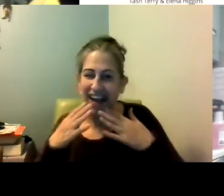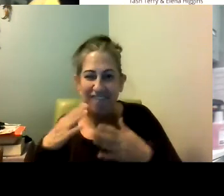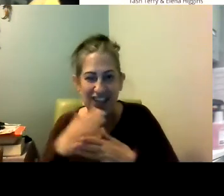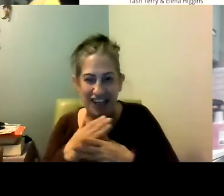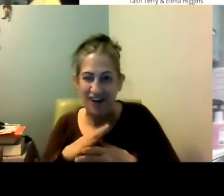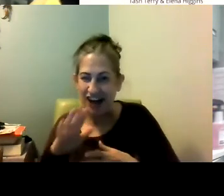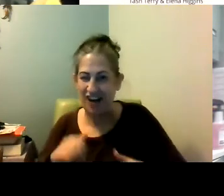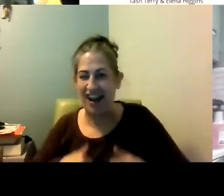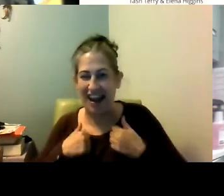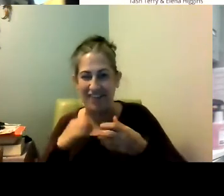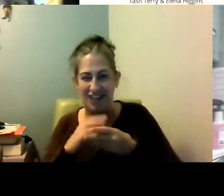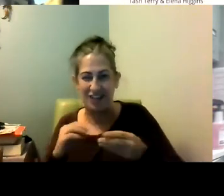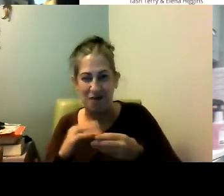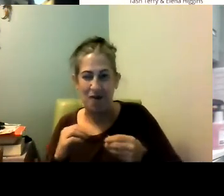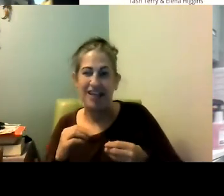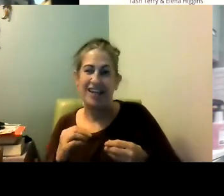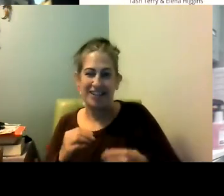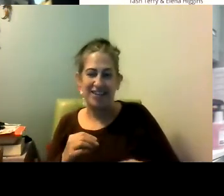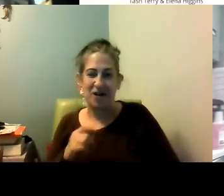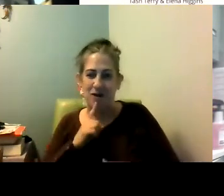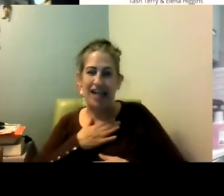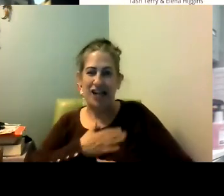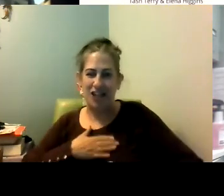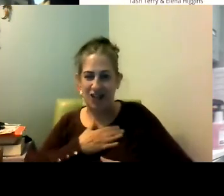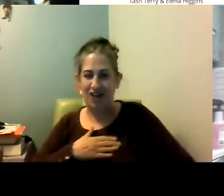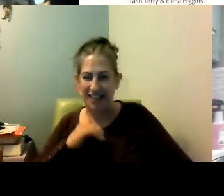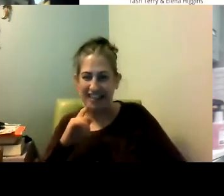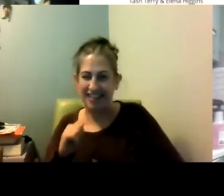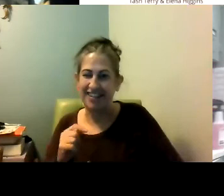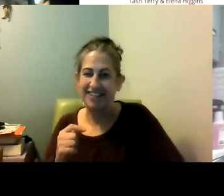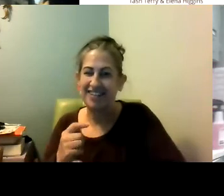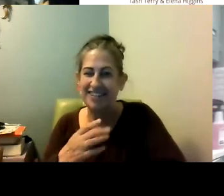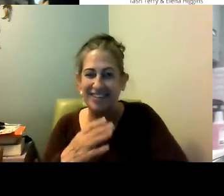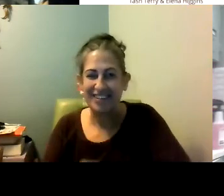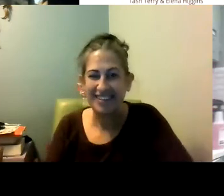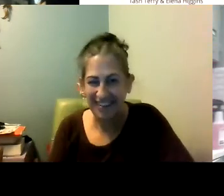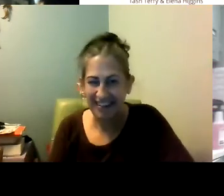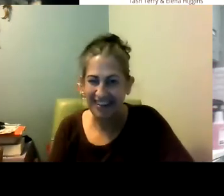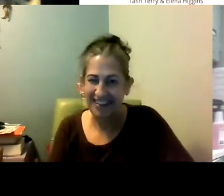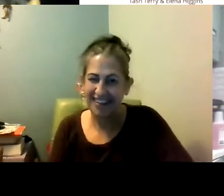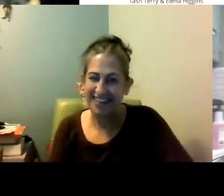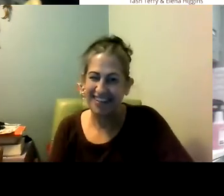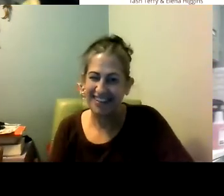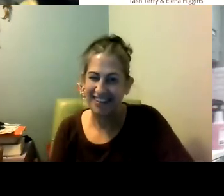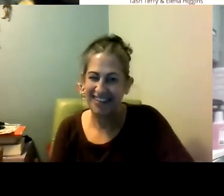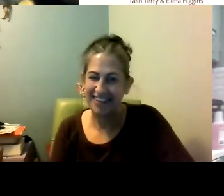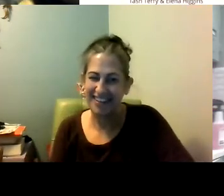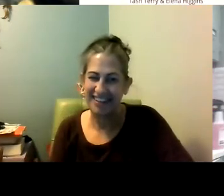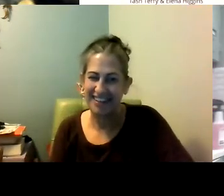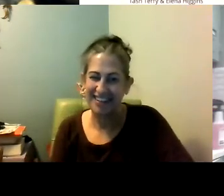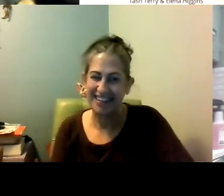beautiful. And, you know, having your daughter there to translate that too, it's just, I just enjoyed it so much. And I want to say thank you for